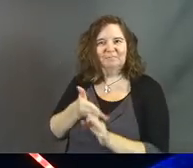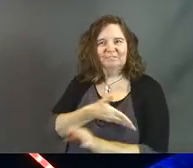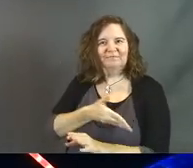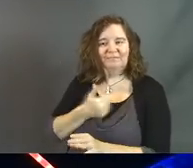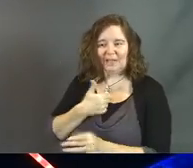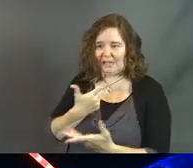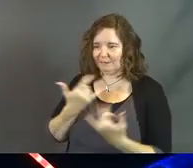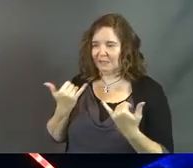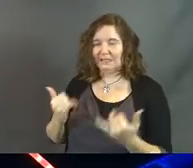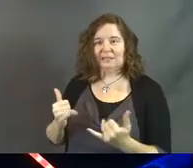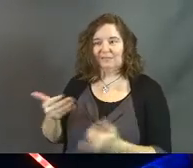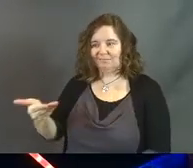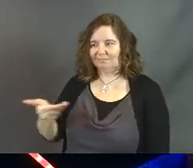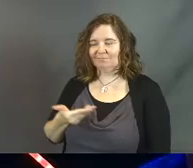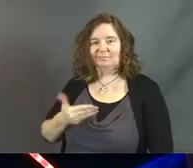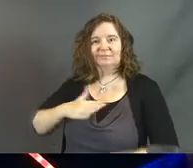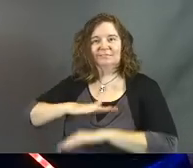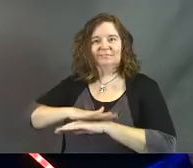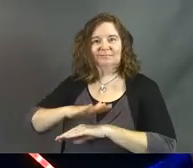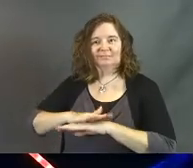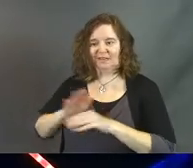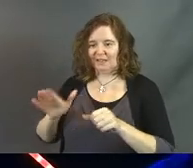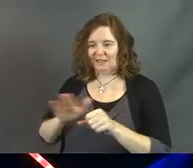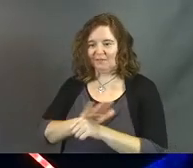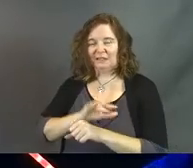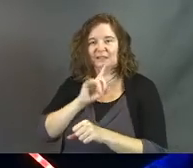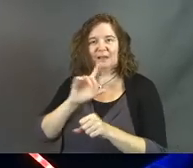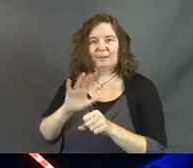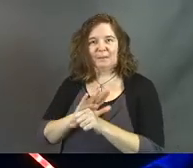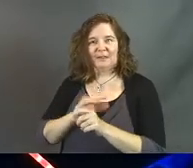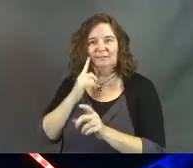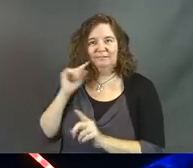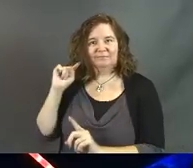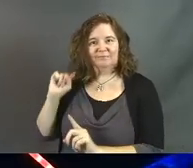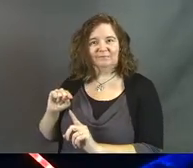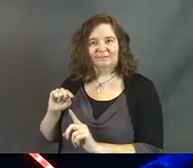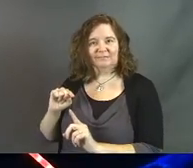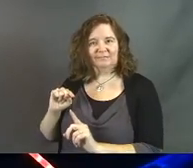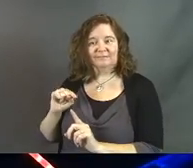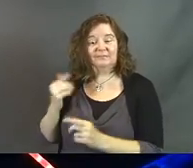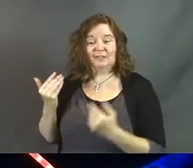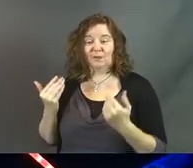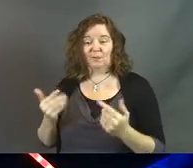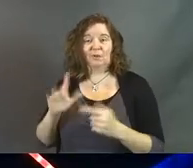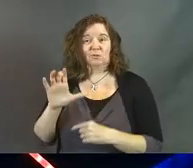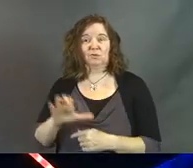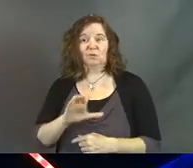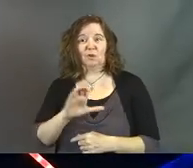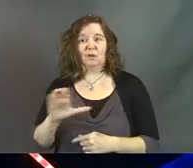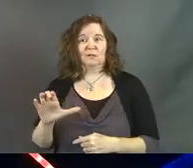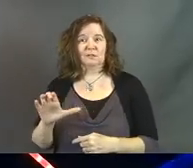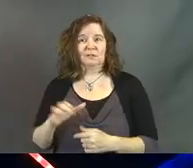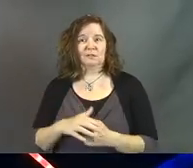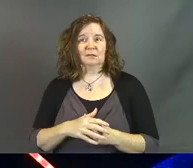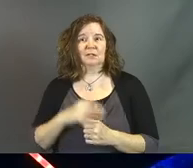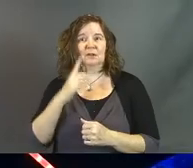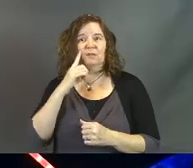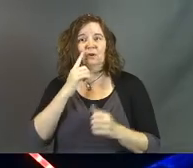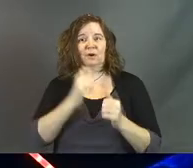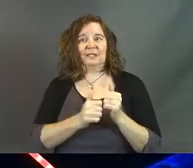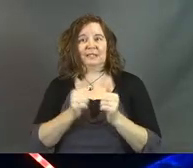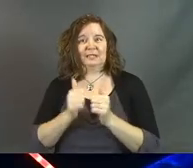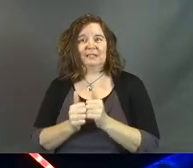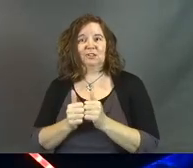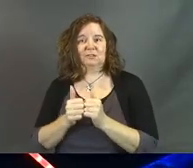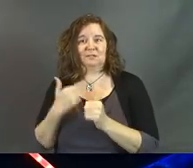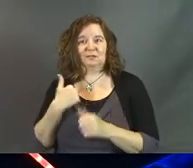still, he fulfilled his commitment. He went to the cross for each and